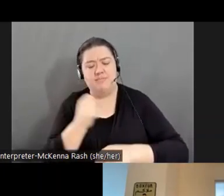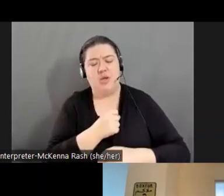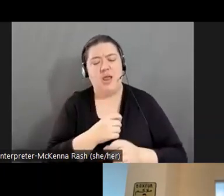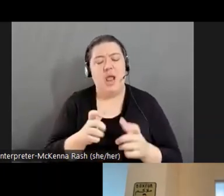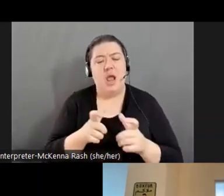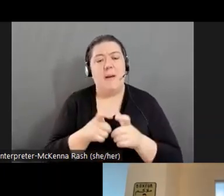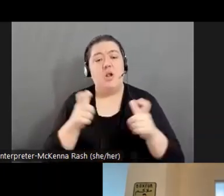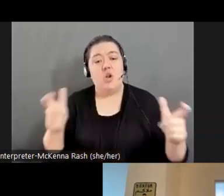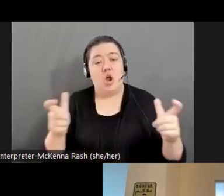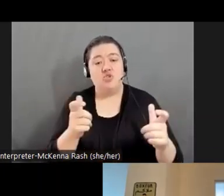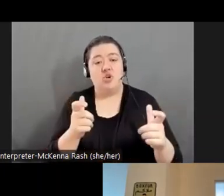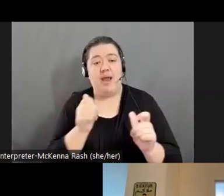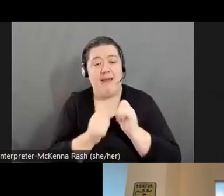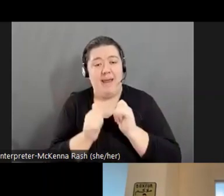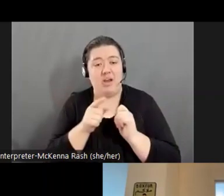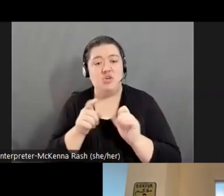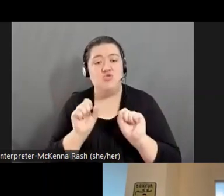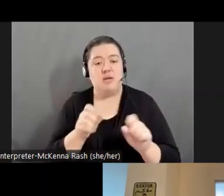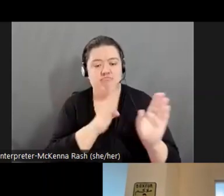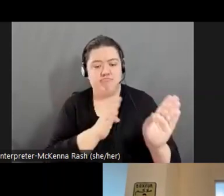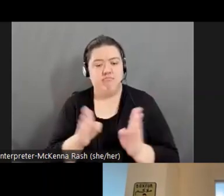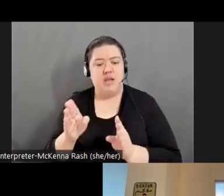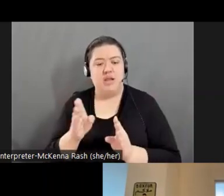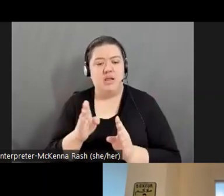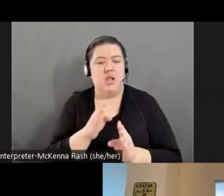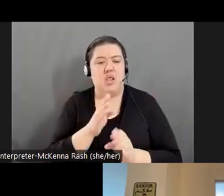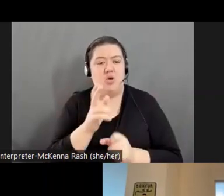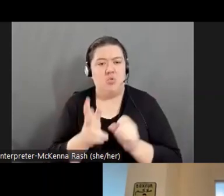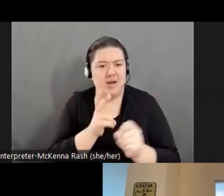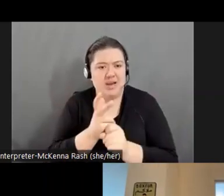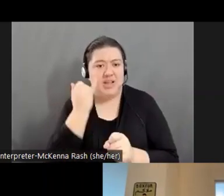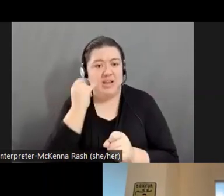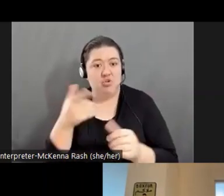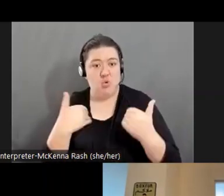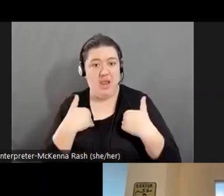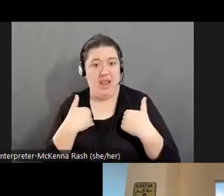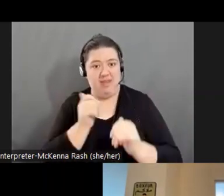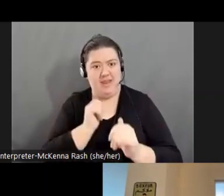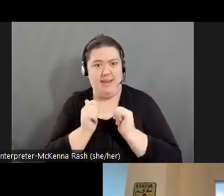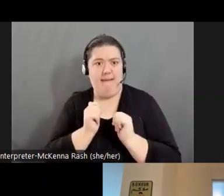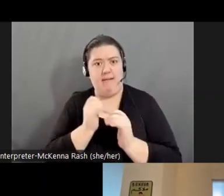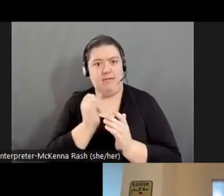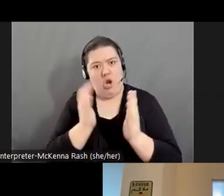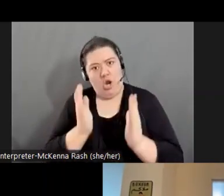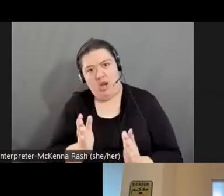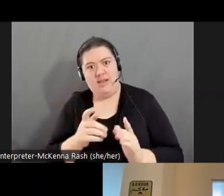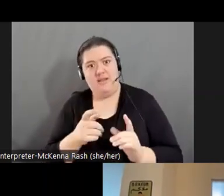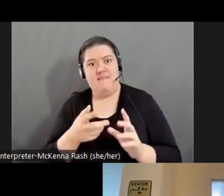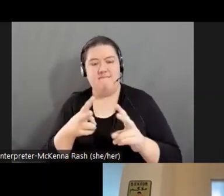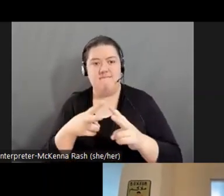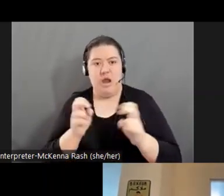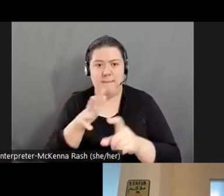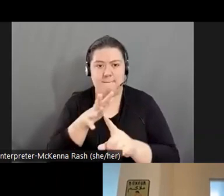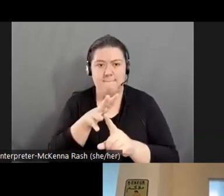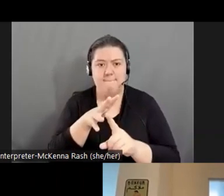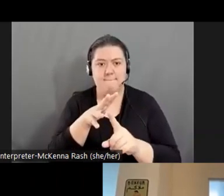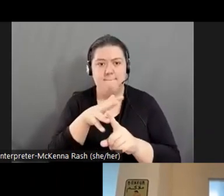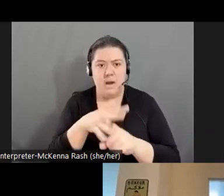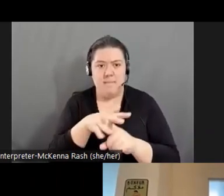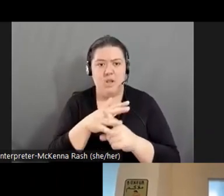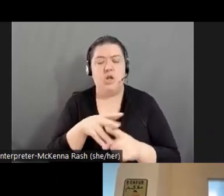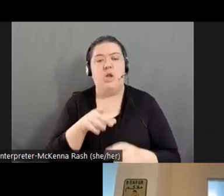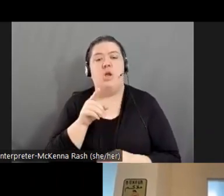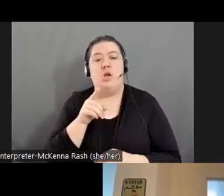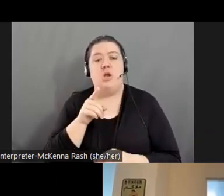year to 3 years because if you're an act that's in demand, you might have festival offers multiple years in advance. You might